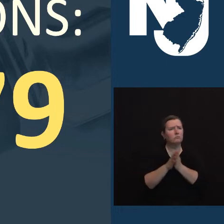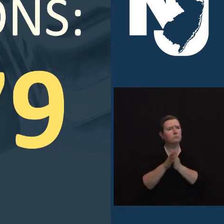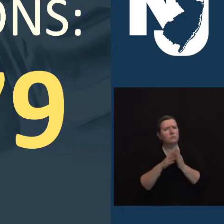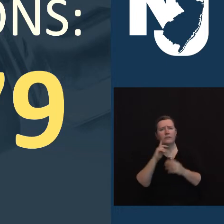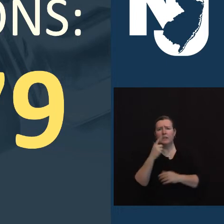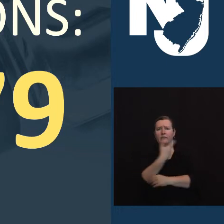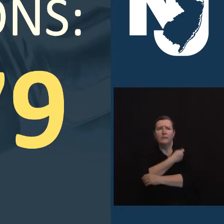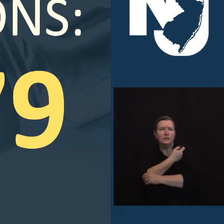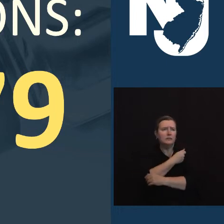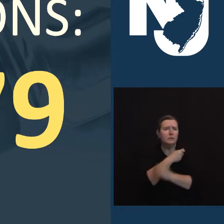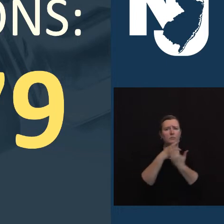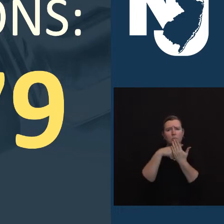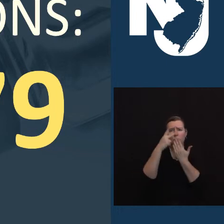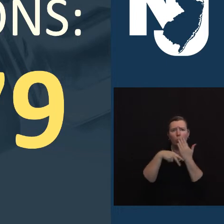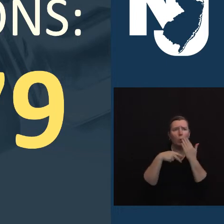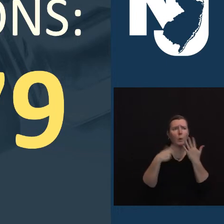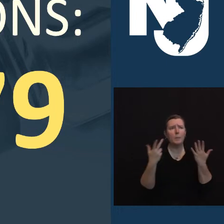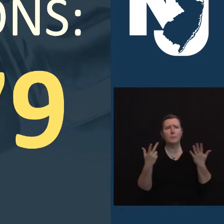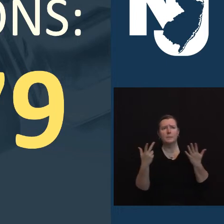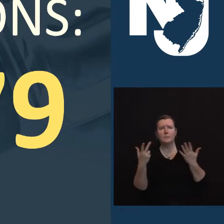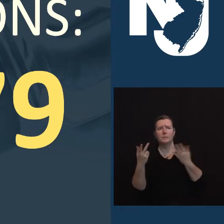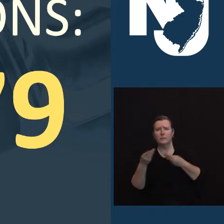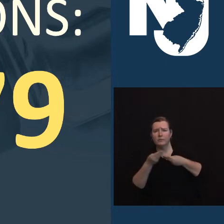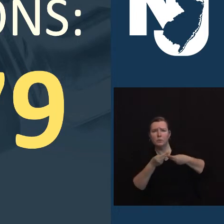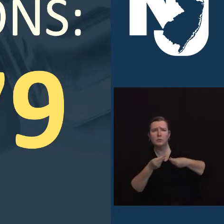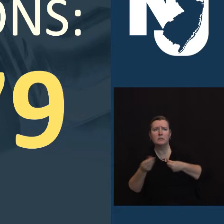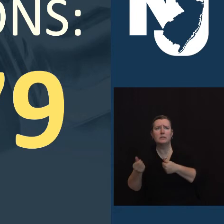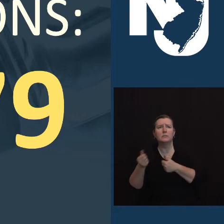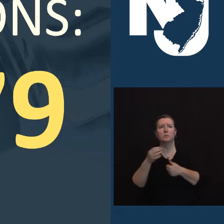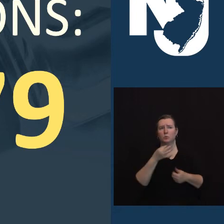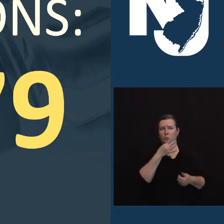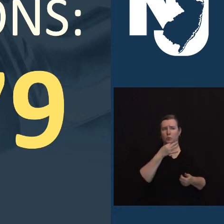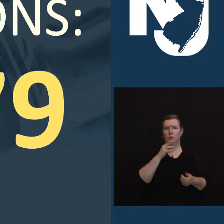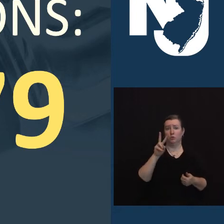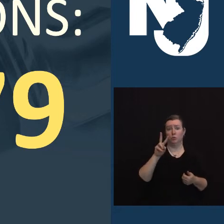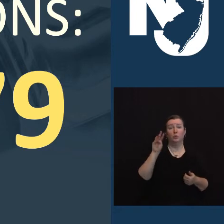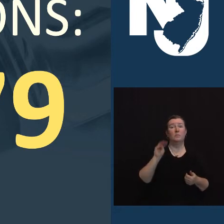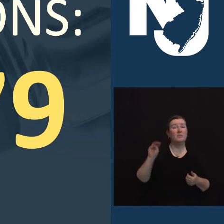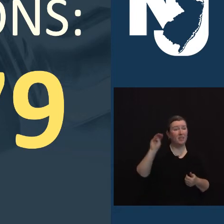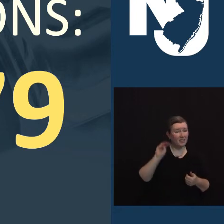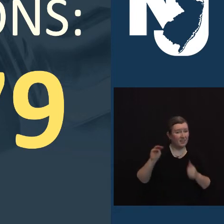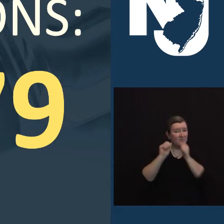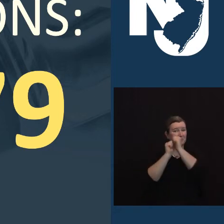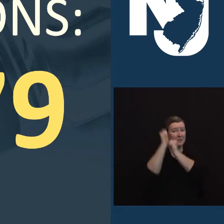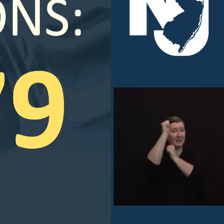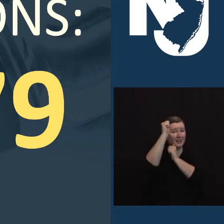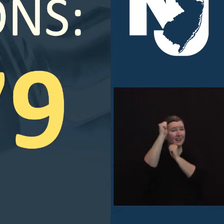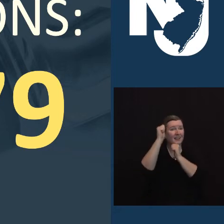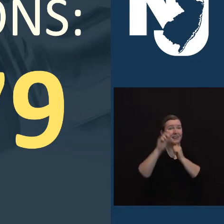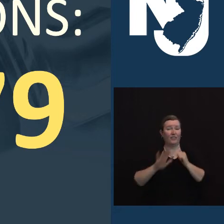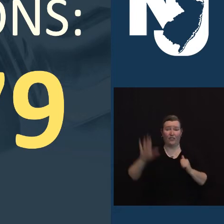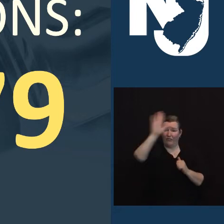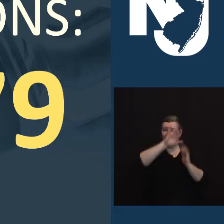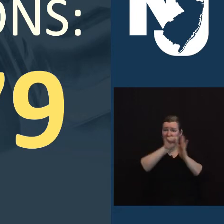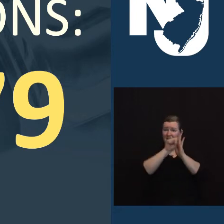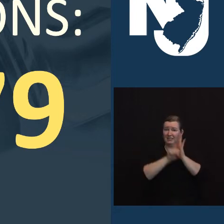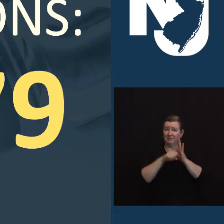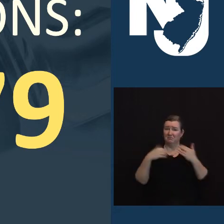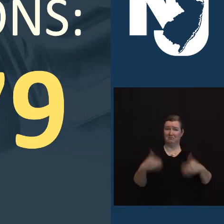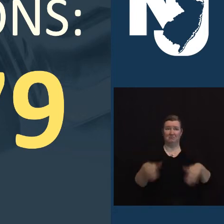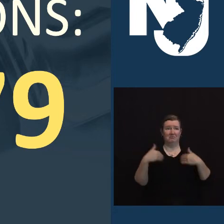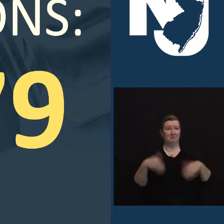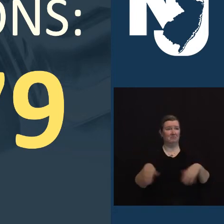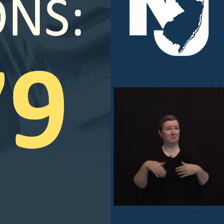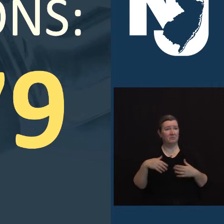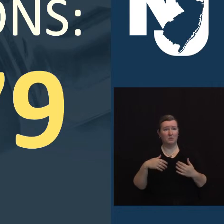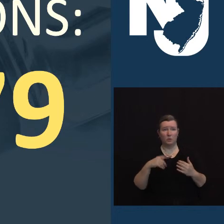can see, making our way to 2 million doses statewide, but also as equitable a vaccination program as any state in America.